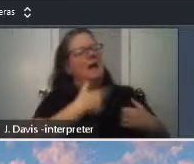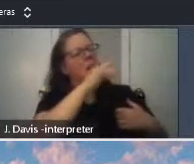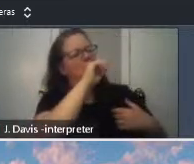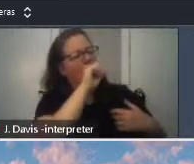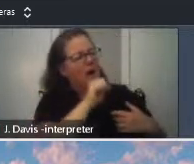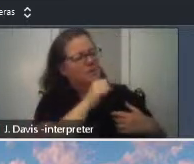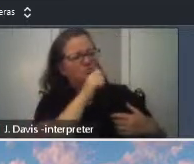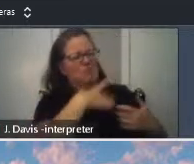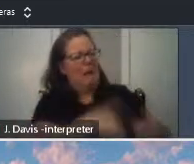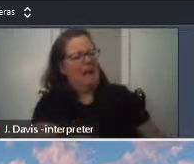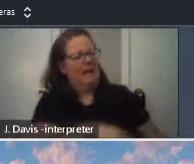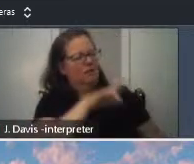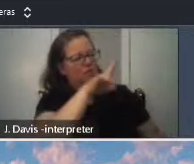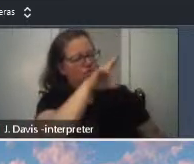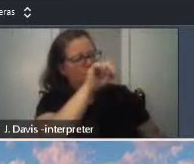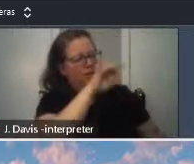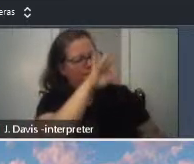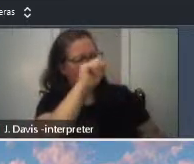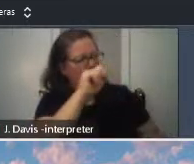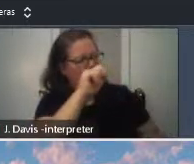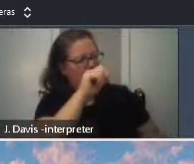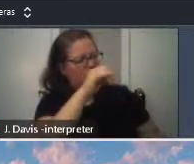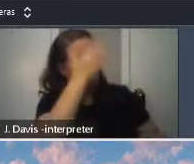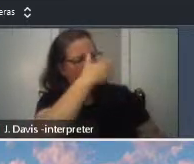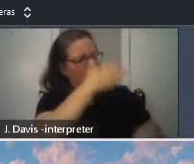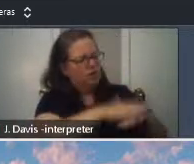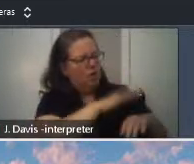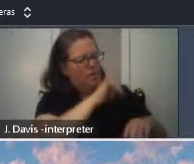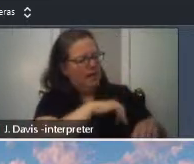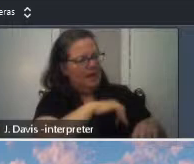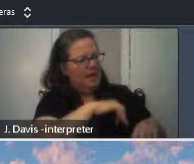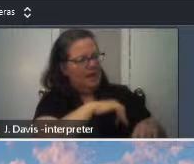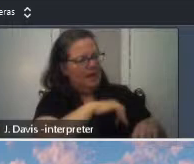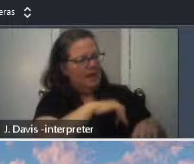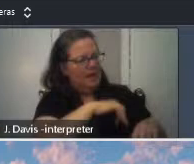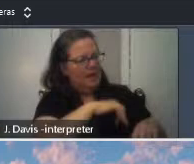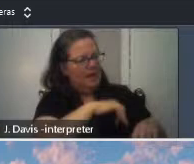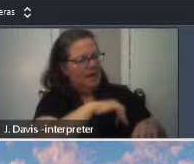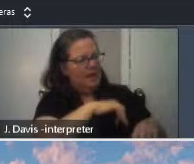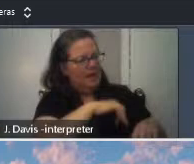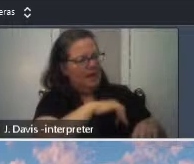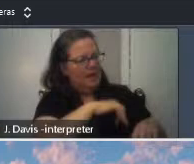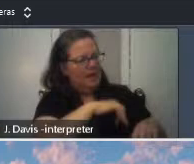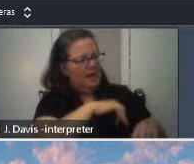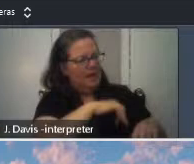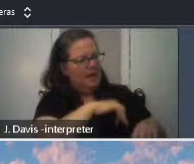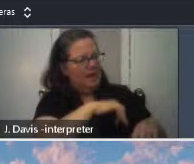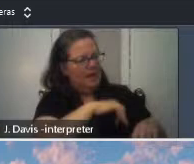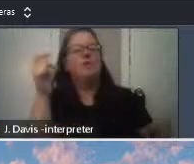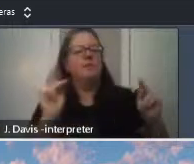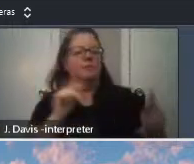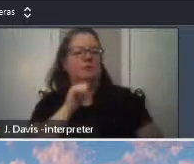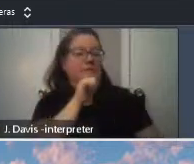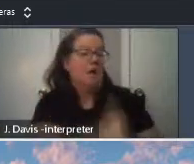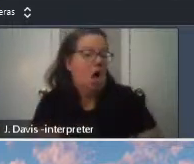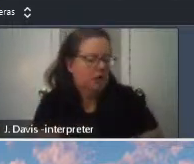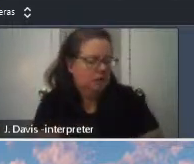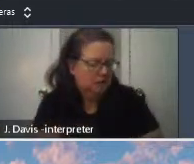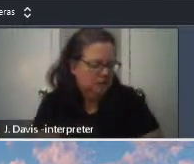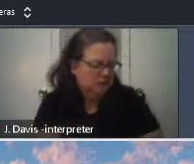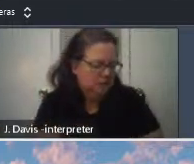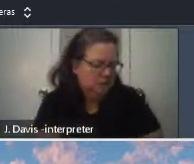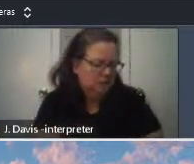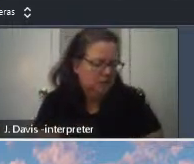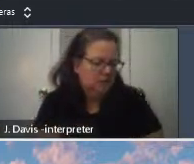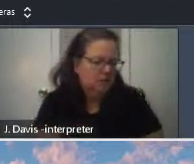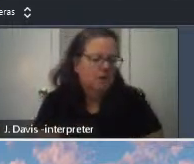the 30-foot frontage on those properties. I liked them. Others didn't. But here's